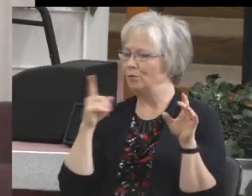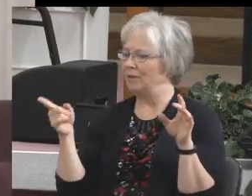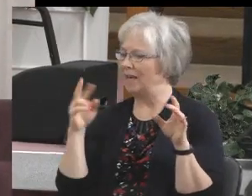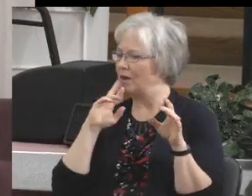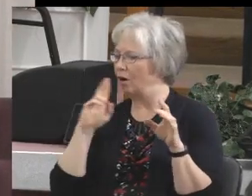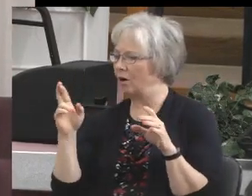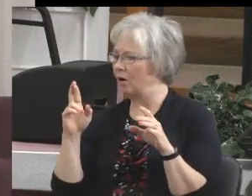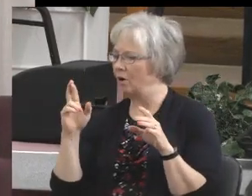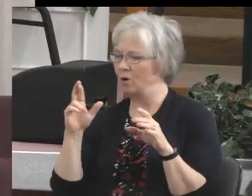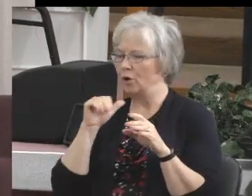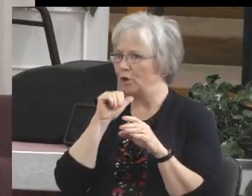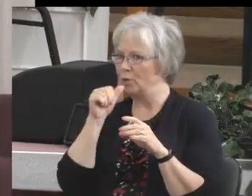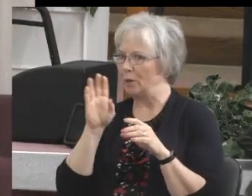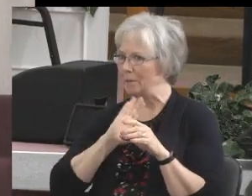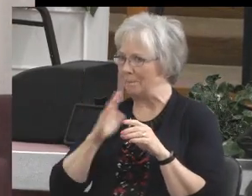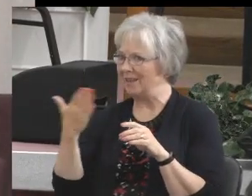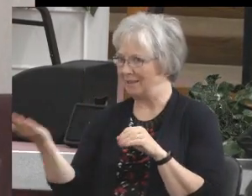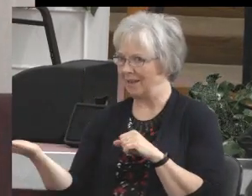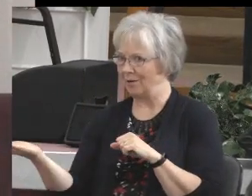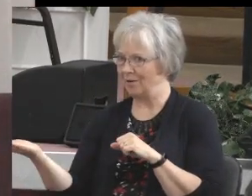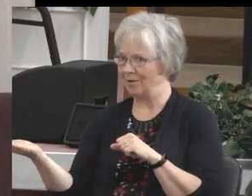there.